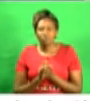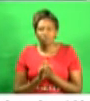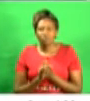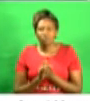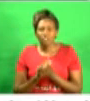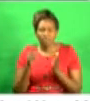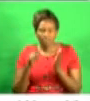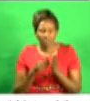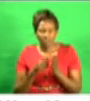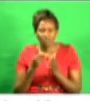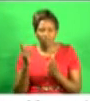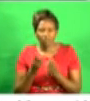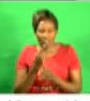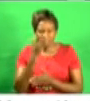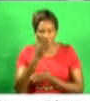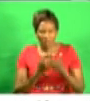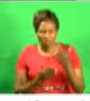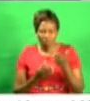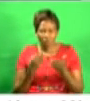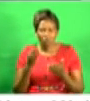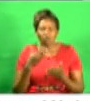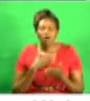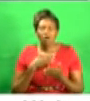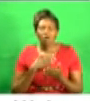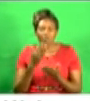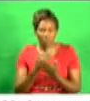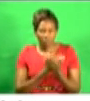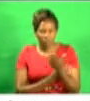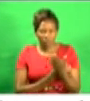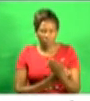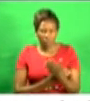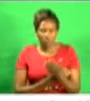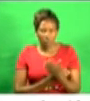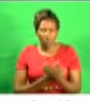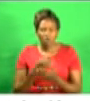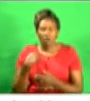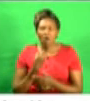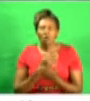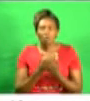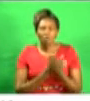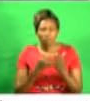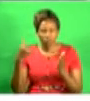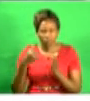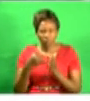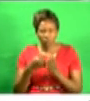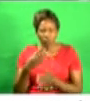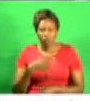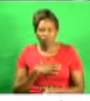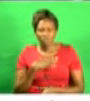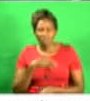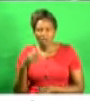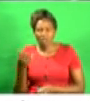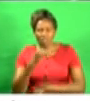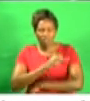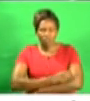This is the first part of our program that we've met with His Excellency. Our program also includes a visit to other institutions